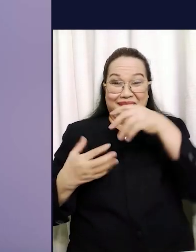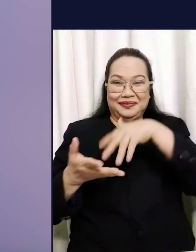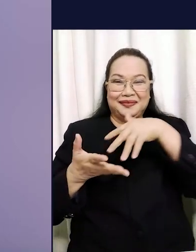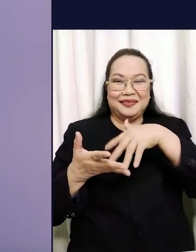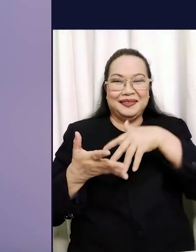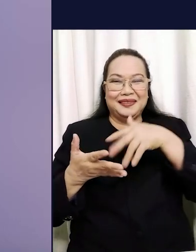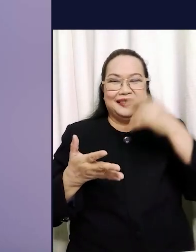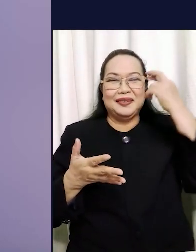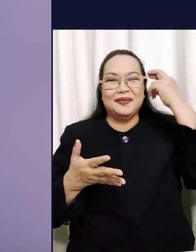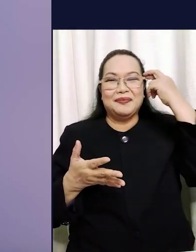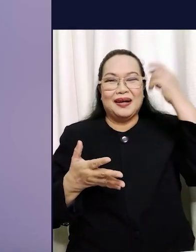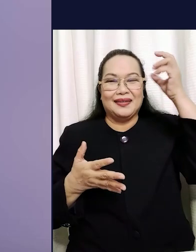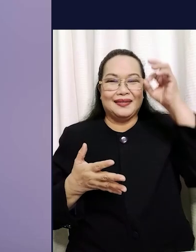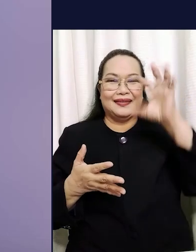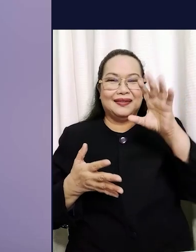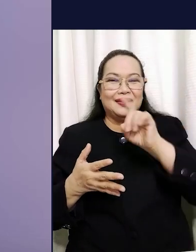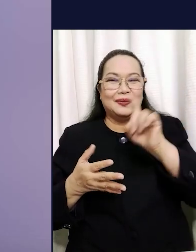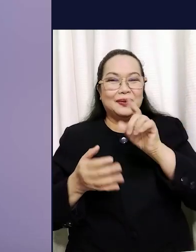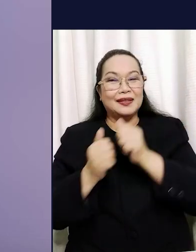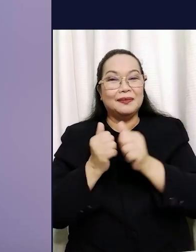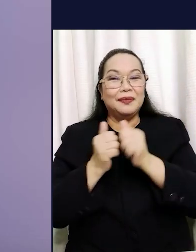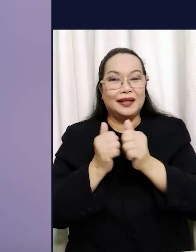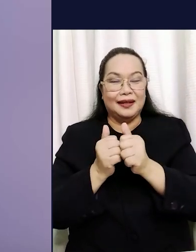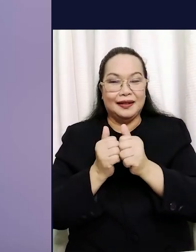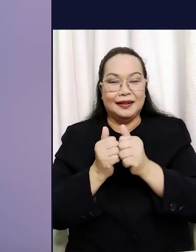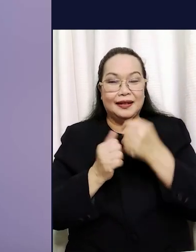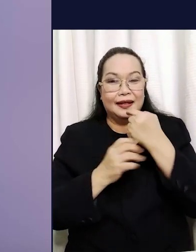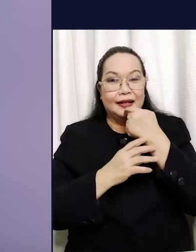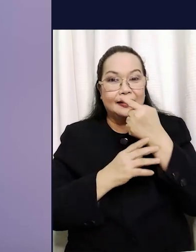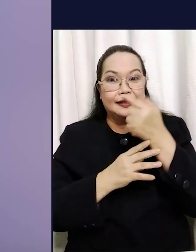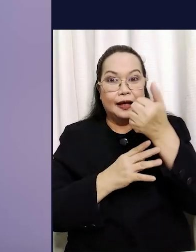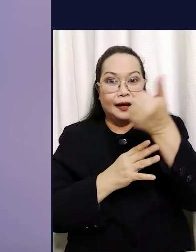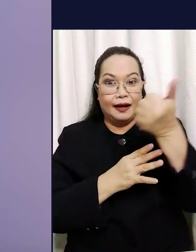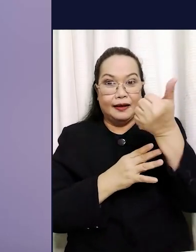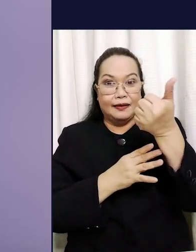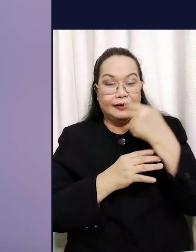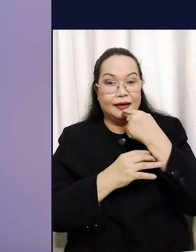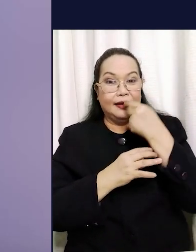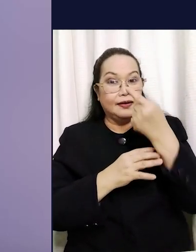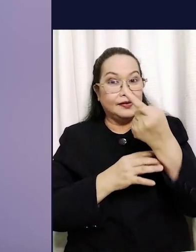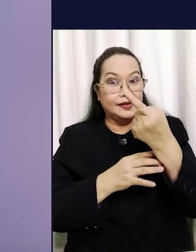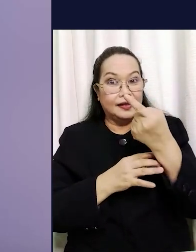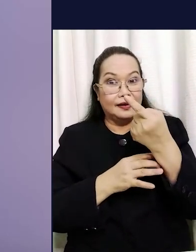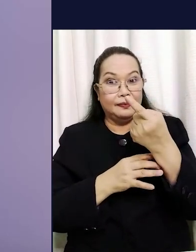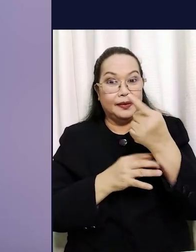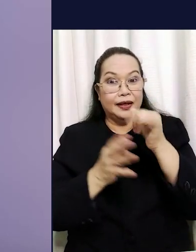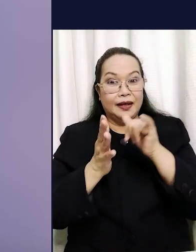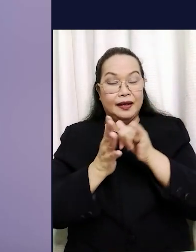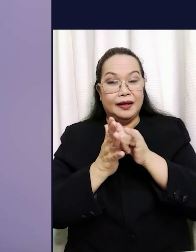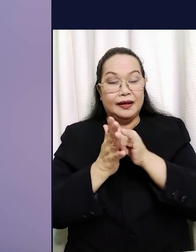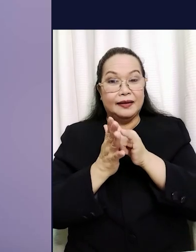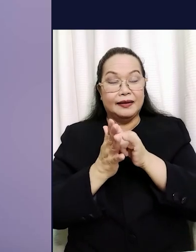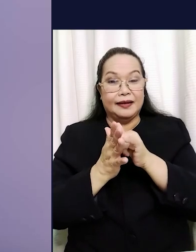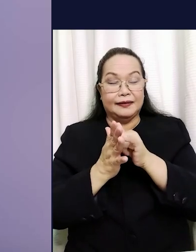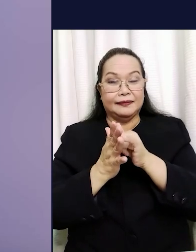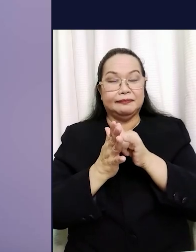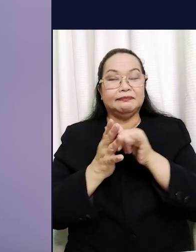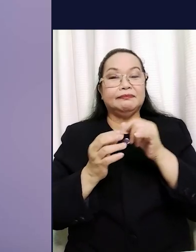my personal from readings and everything kung ano ho yung kahulugan nito. Sabi nung iba,